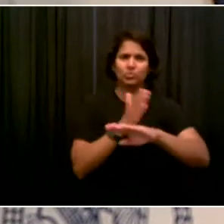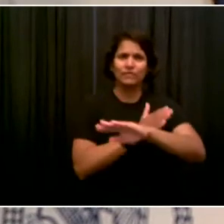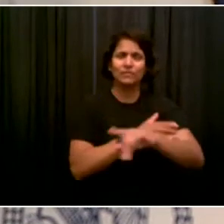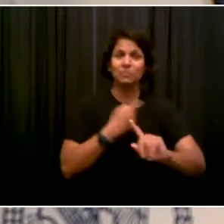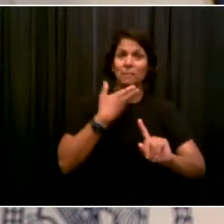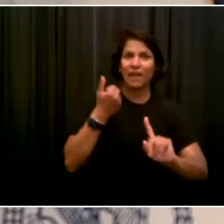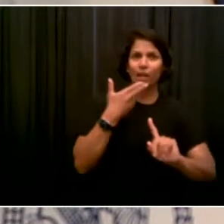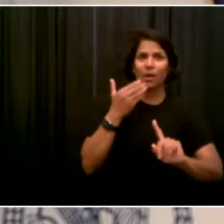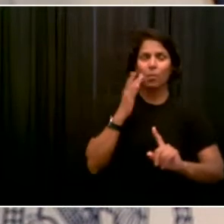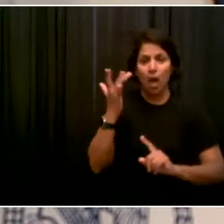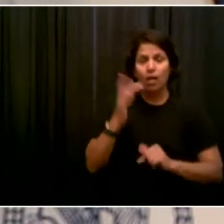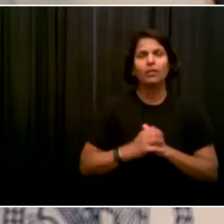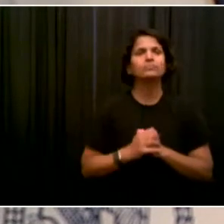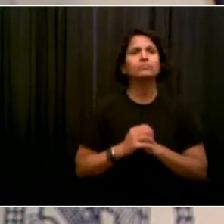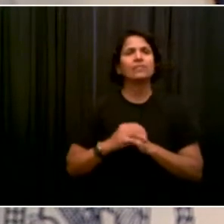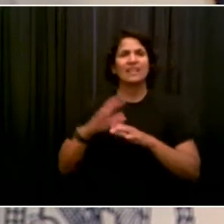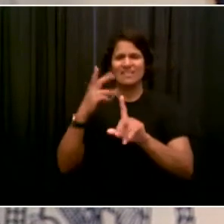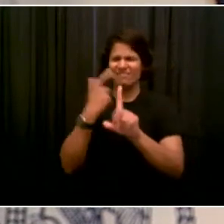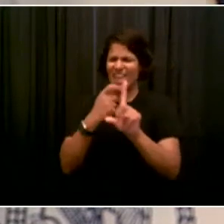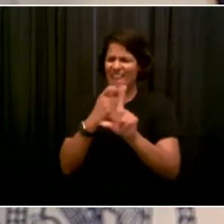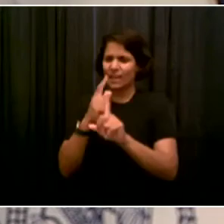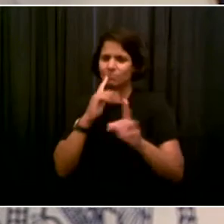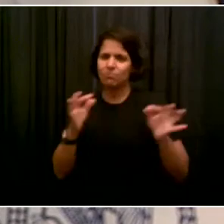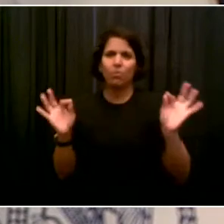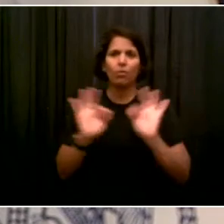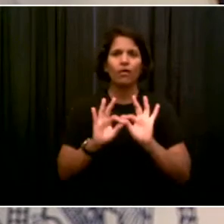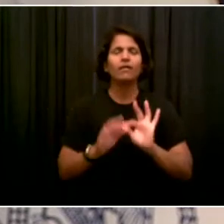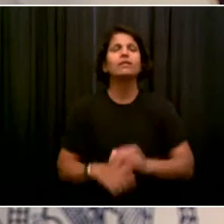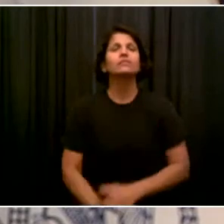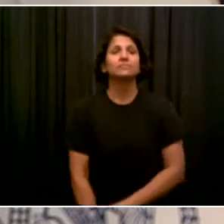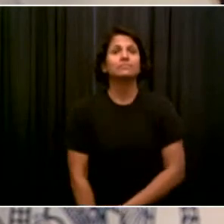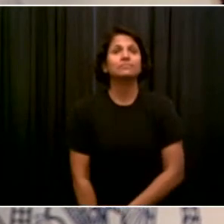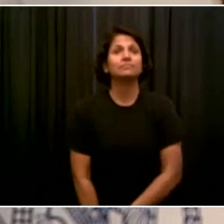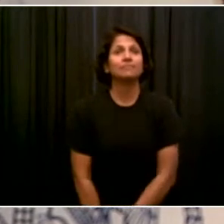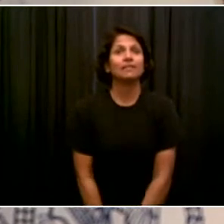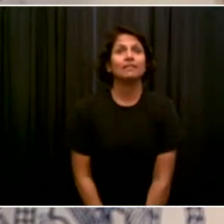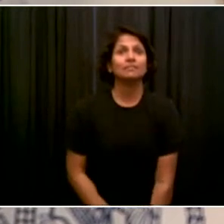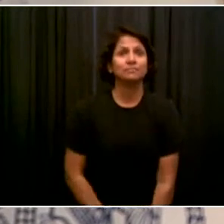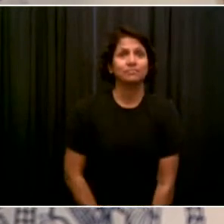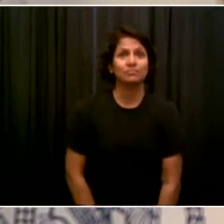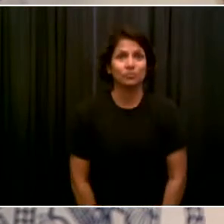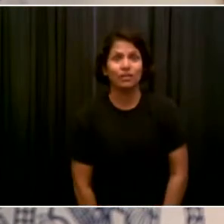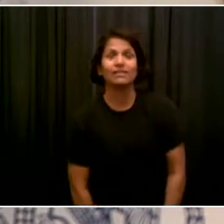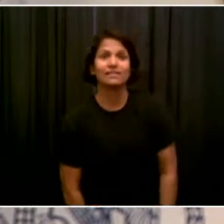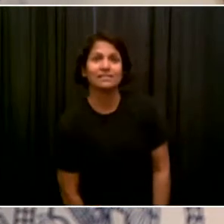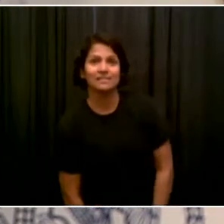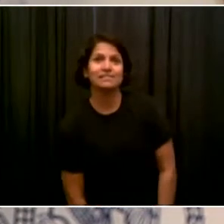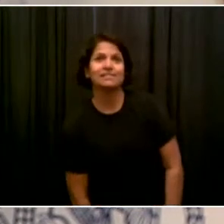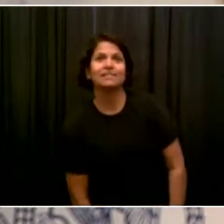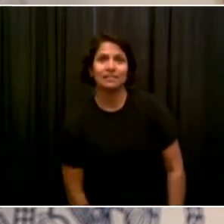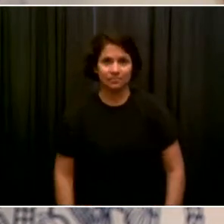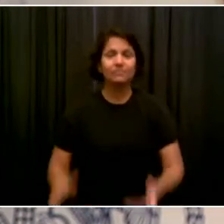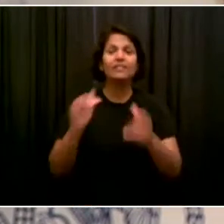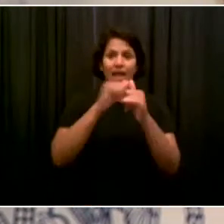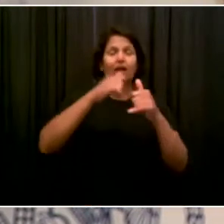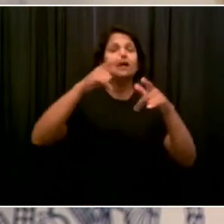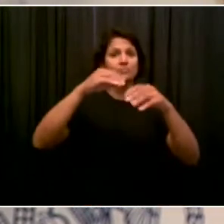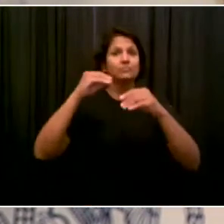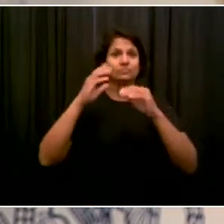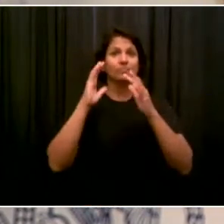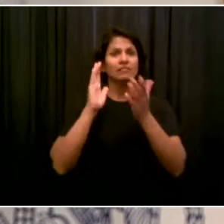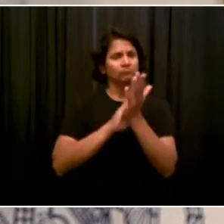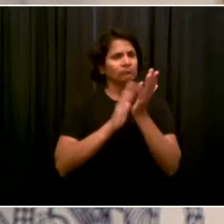vaccines. Because people went out and got vaccinated. That is the difference maker. So, as always, we're going to focus today